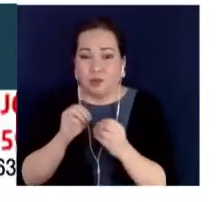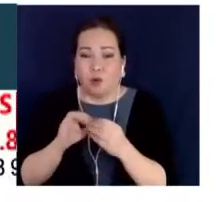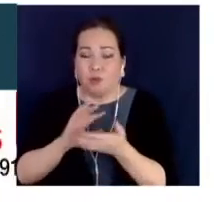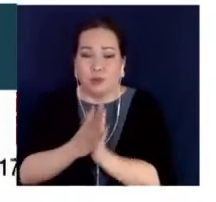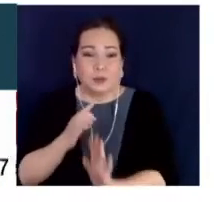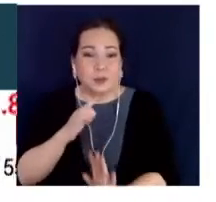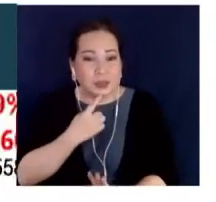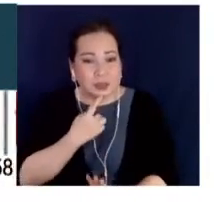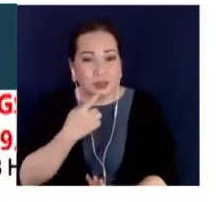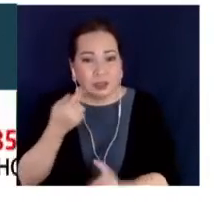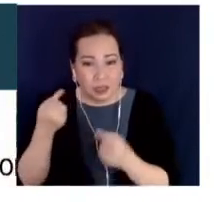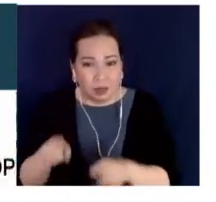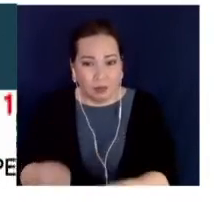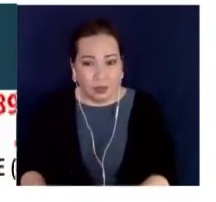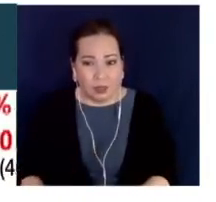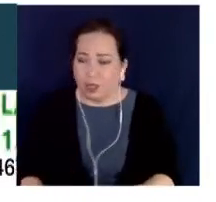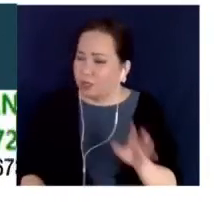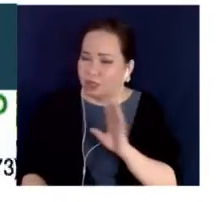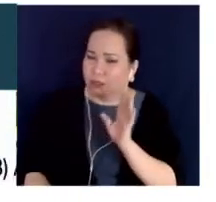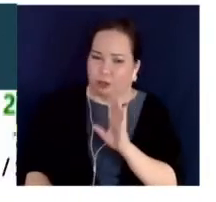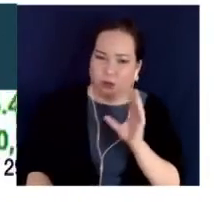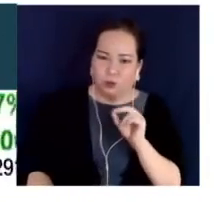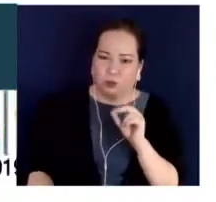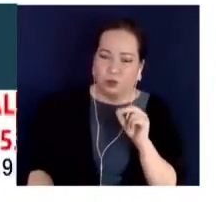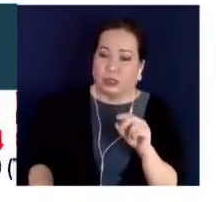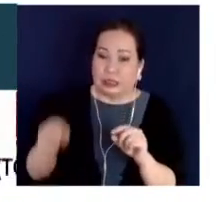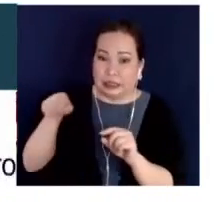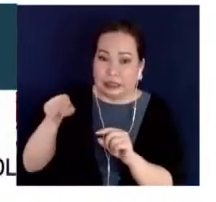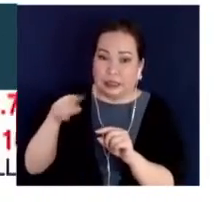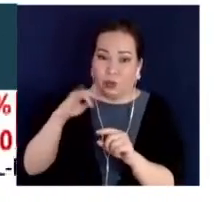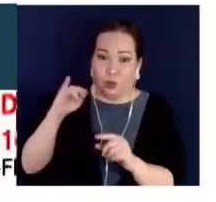state? No, usually these people,